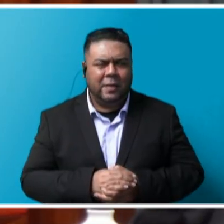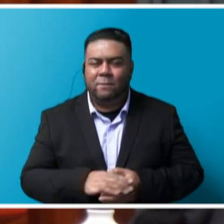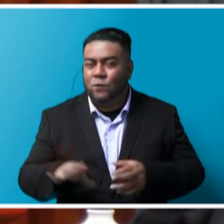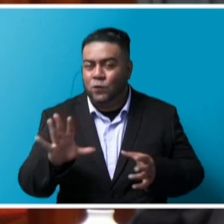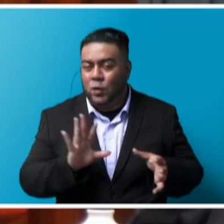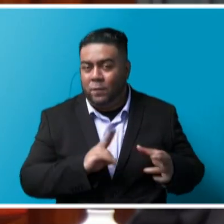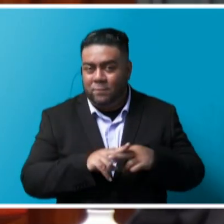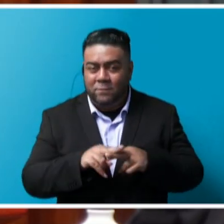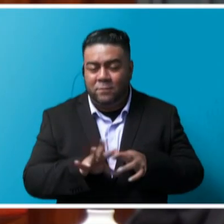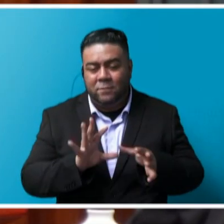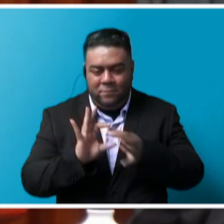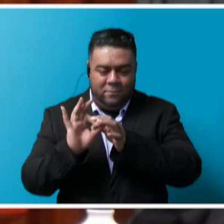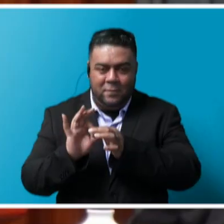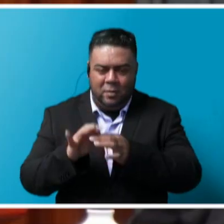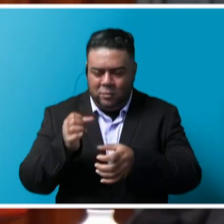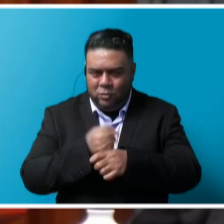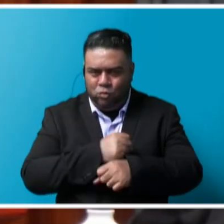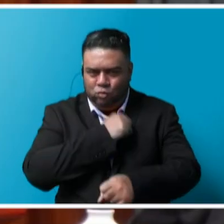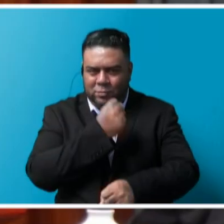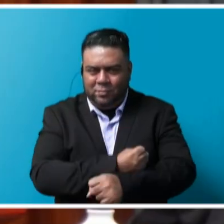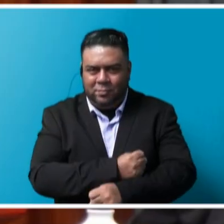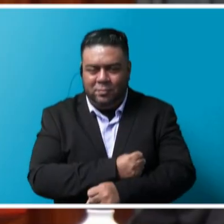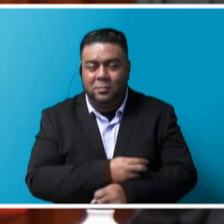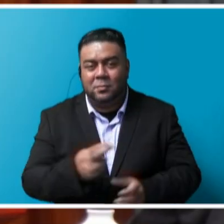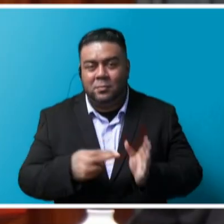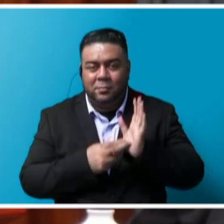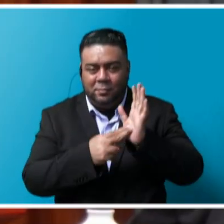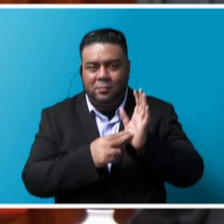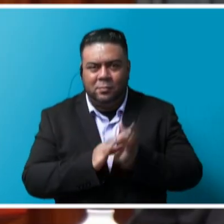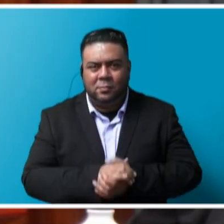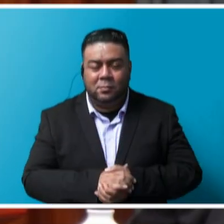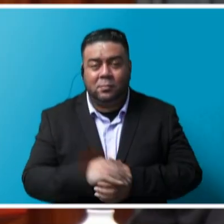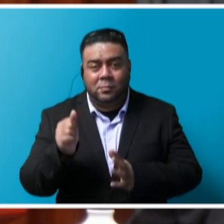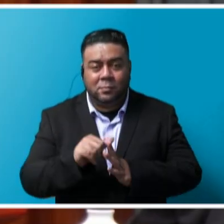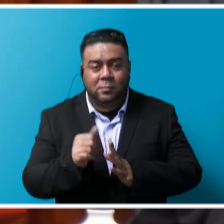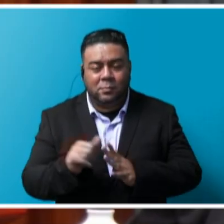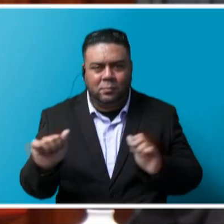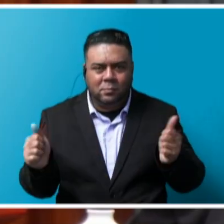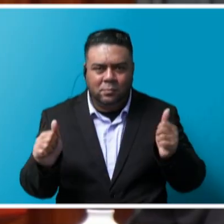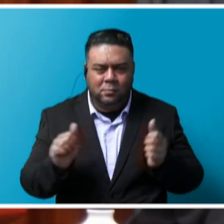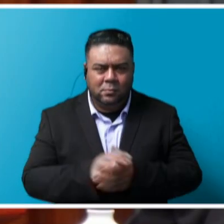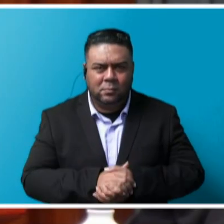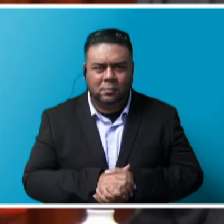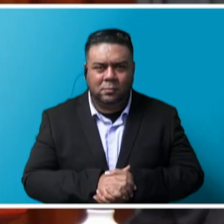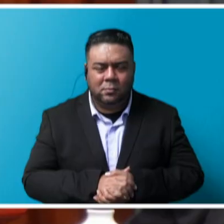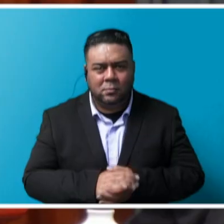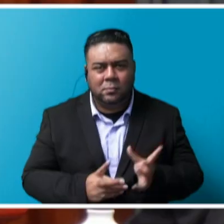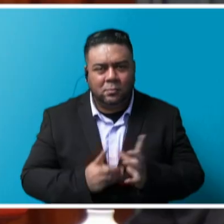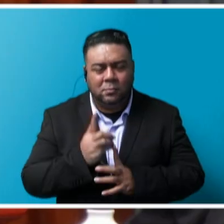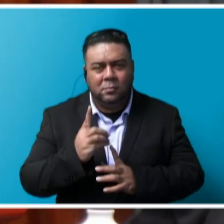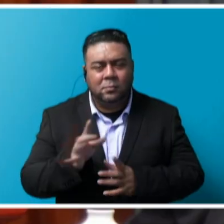Vitilevu and strengthening economic activity in the Northern Division. Also completed the redevelopment of Govin Park in